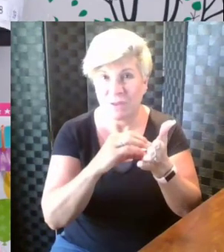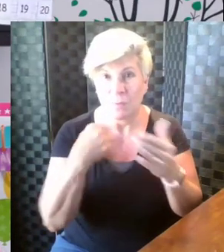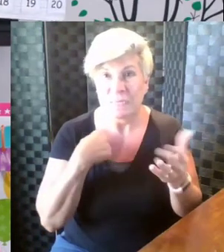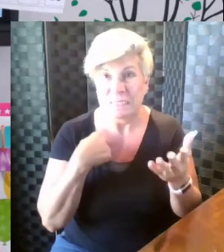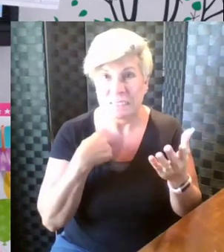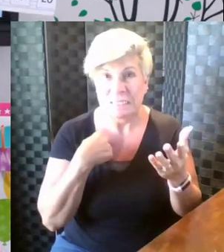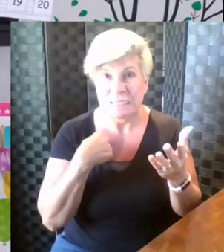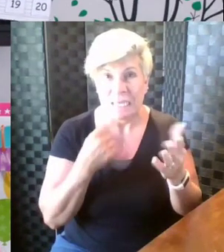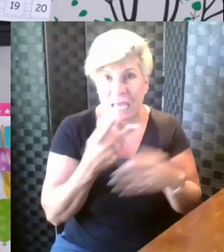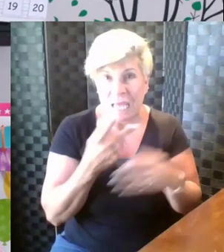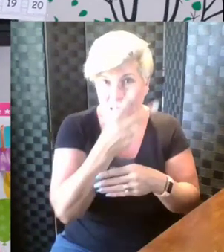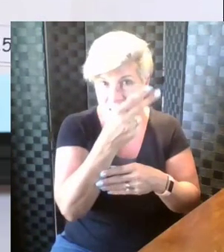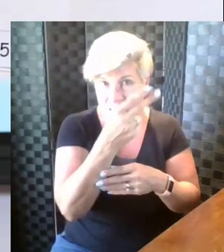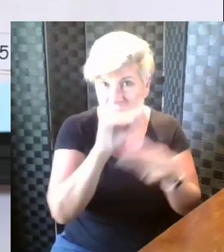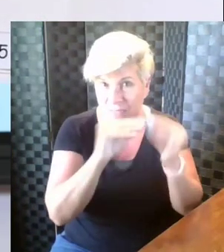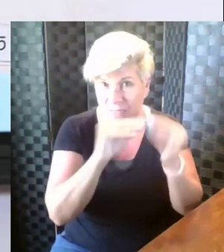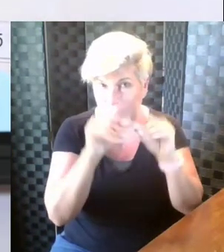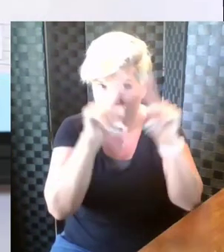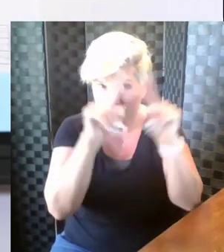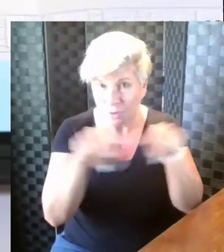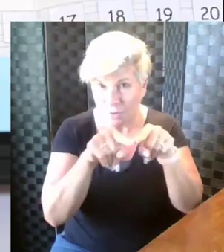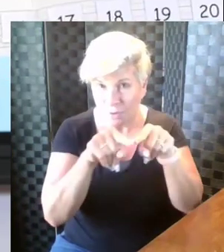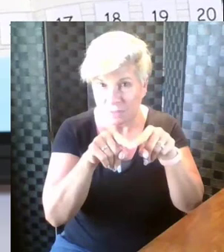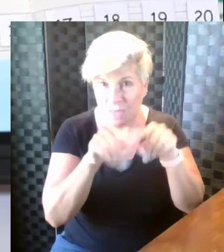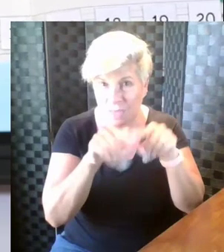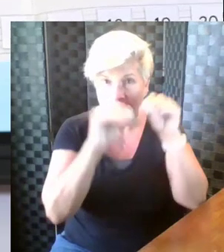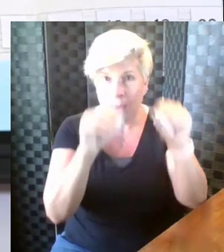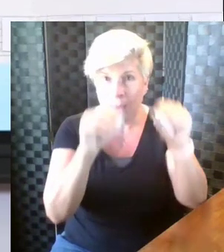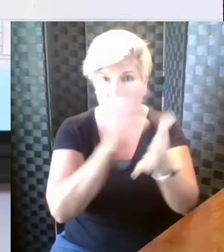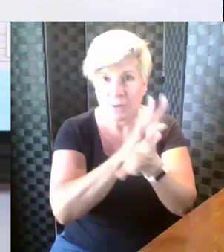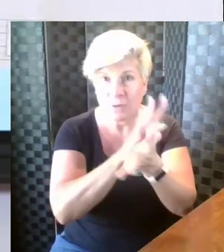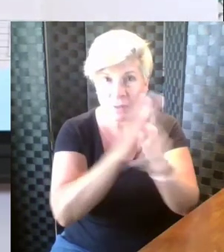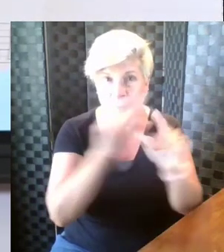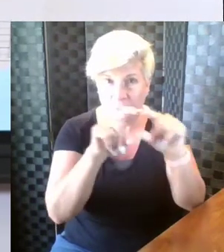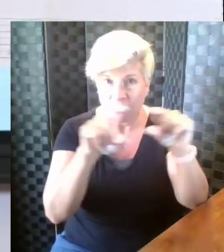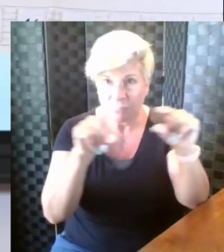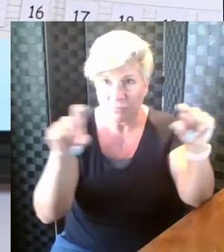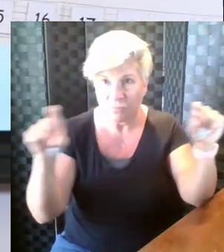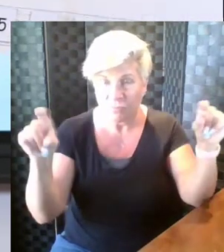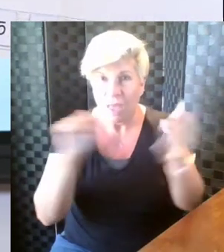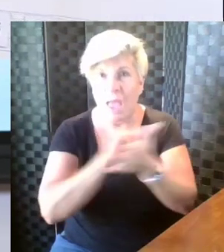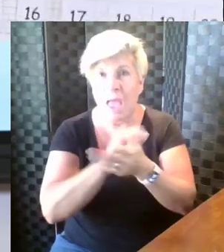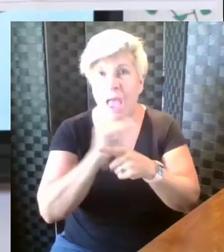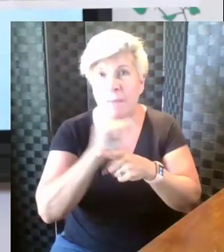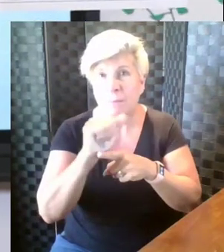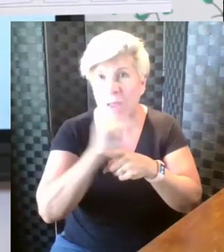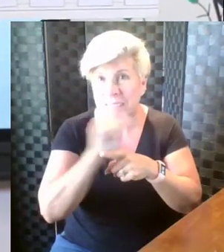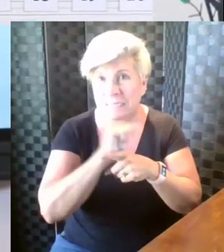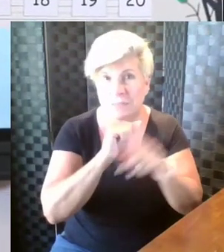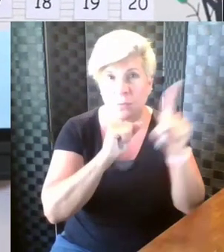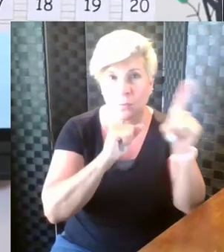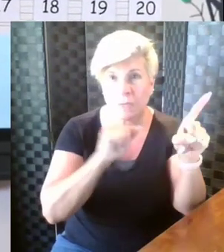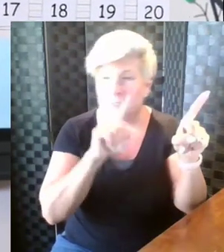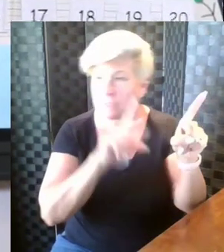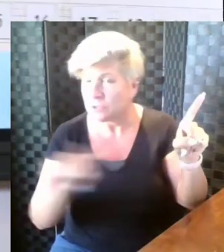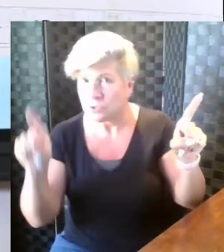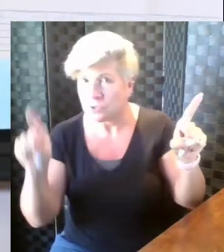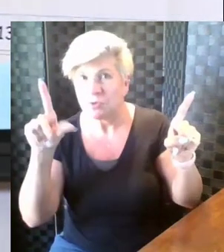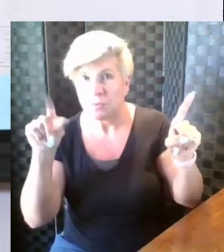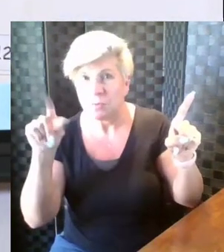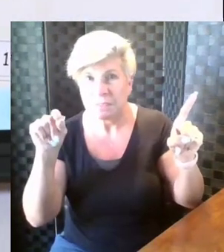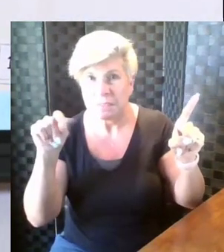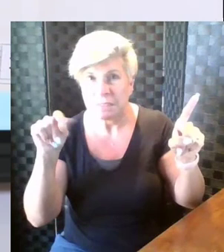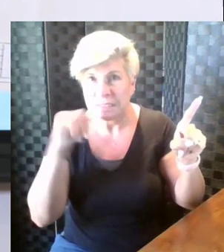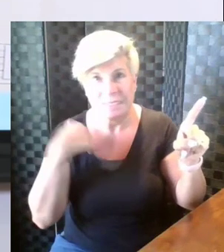I did is I cut out those cards and spaced them on some pieces of paper and practiced by going from 1 to 20.